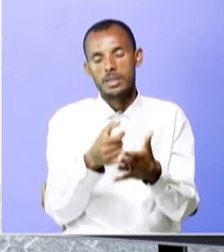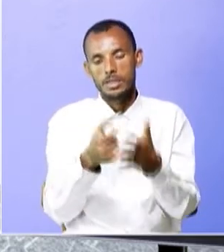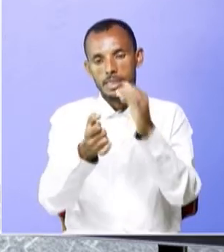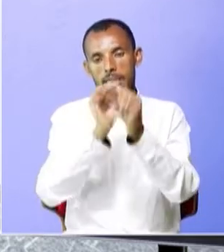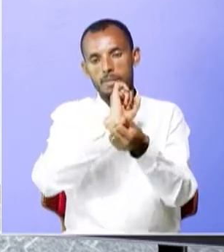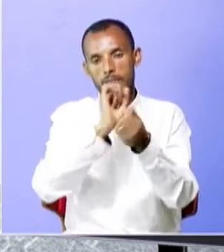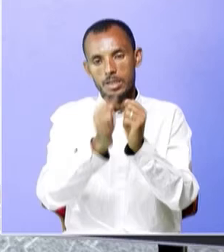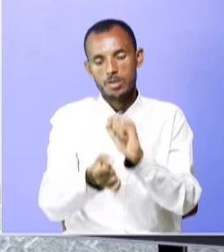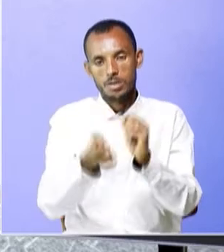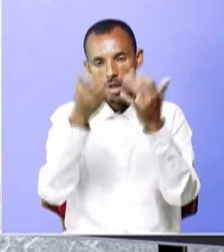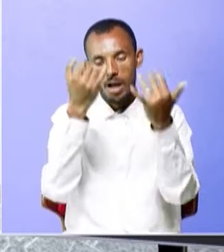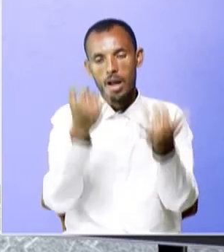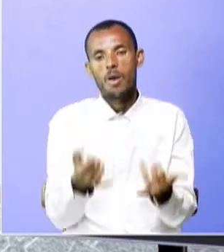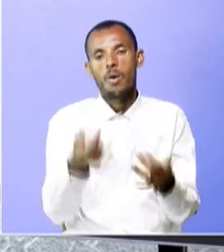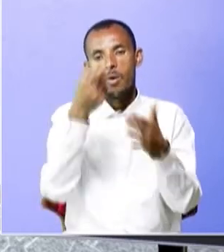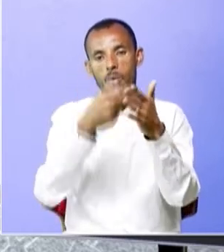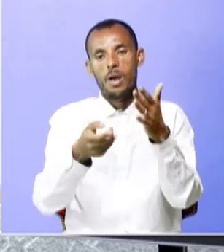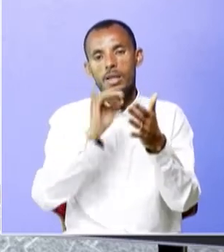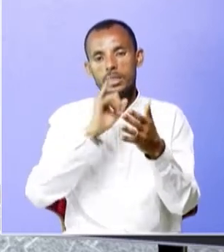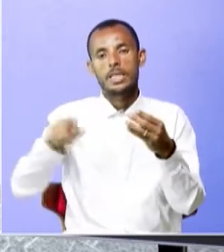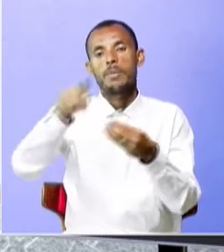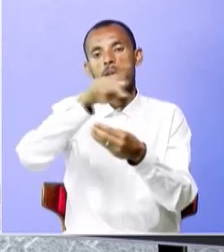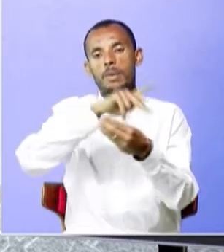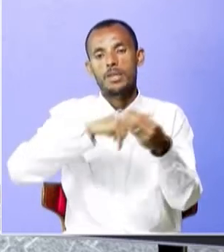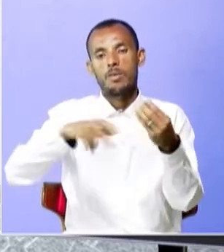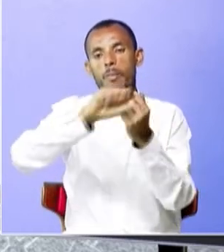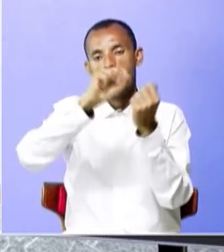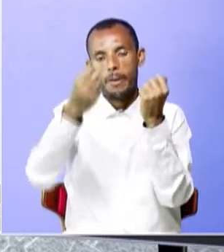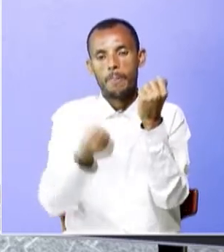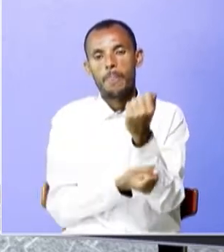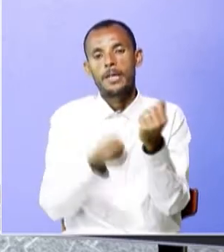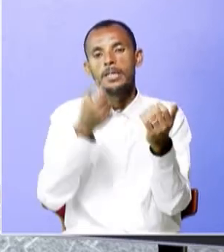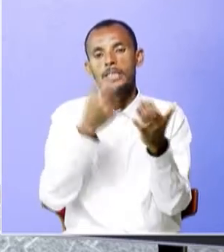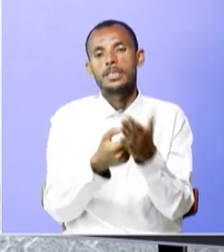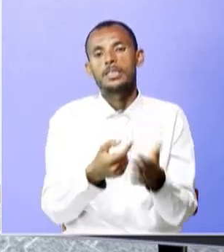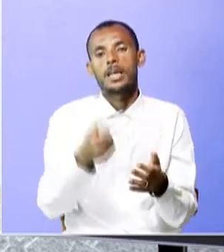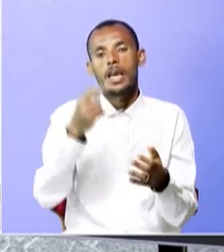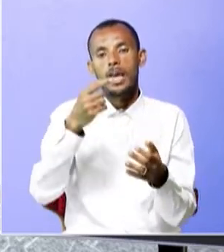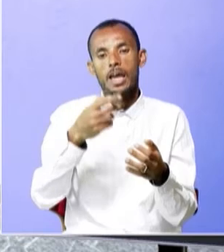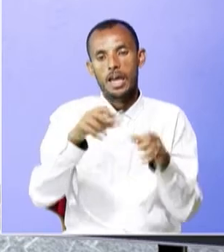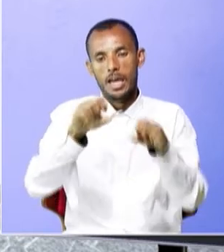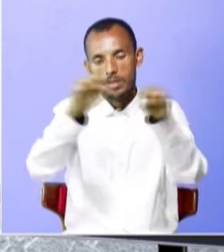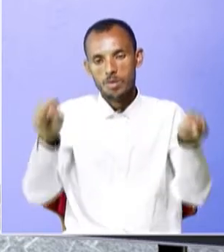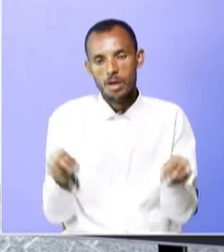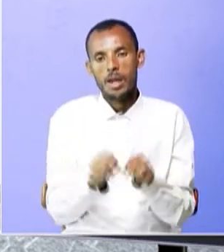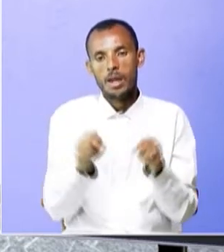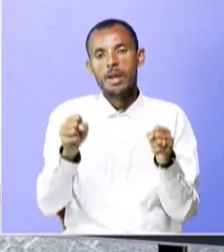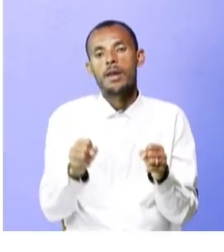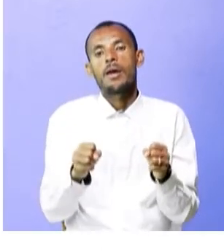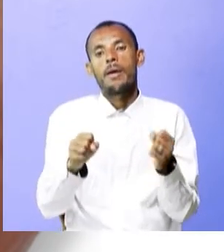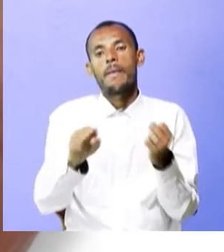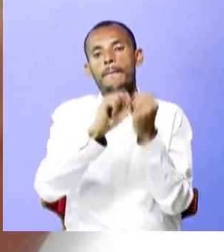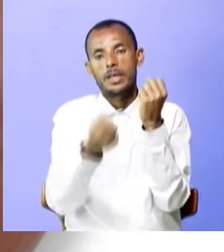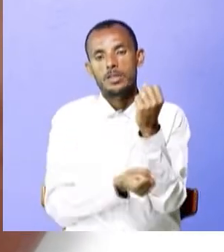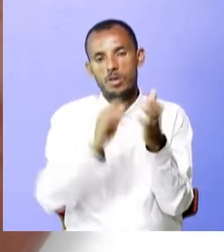substitution. Now, what is the perimeter of the base? This is a square base. Okay, if this is 8, this